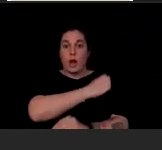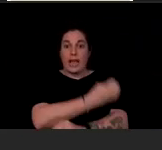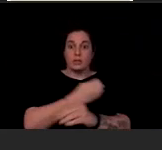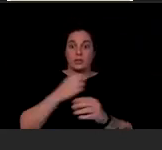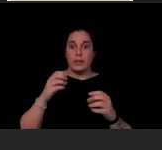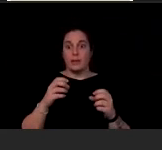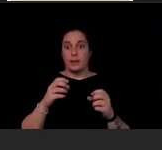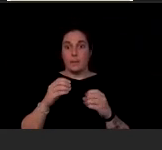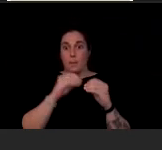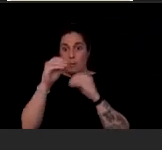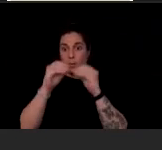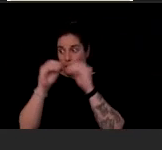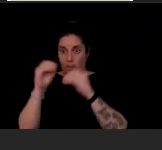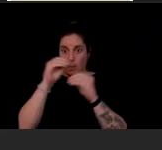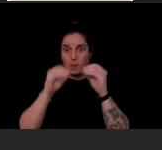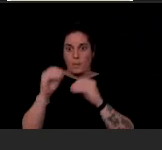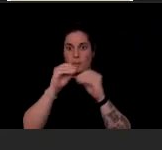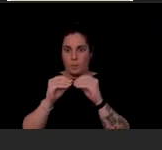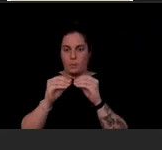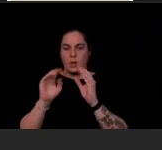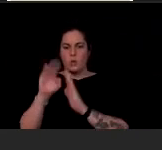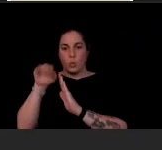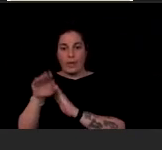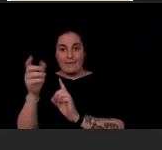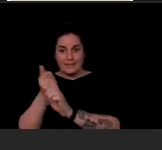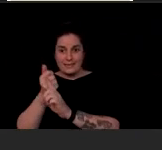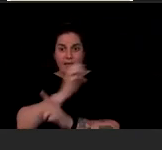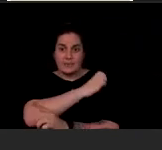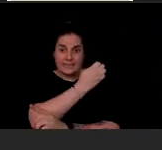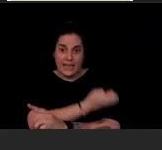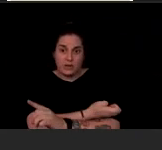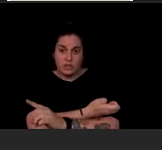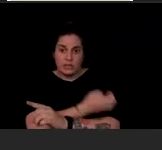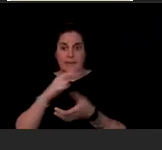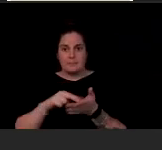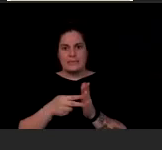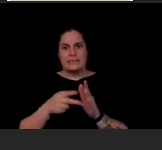can pass through, because what is this wave? Energy. Okay?